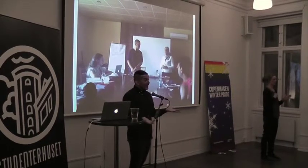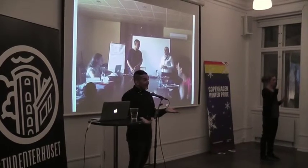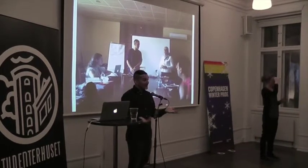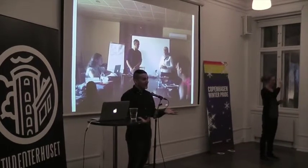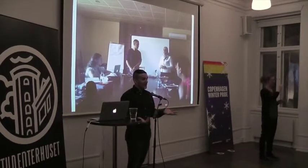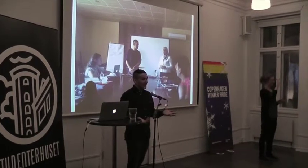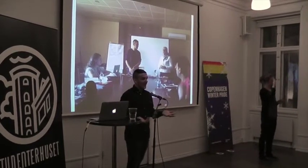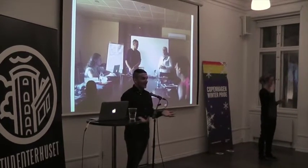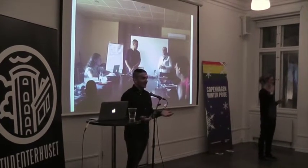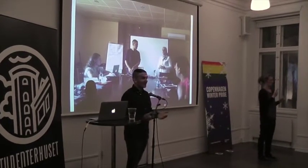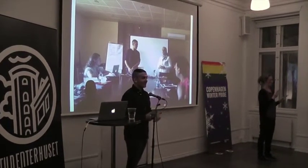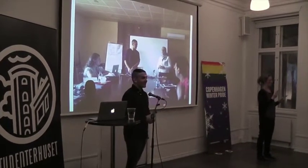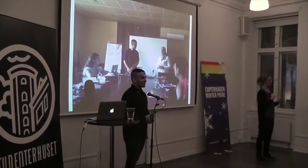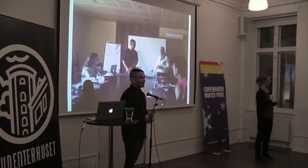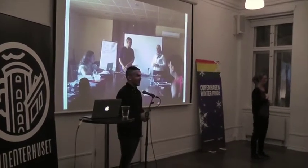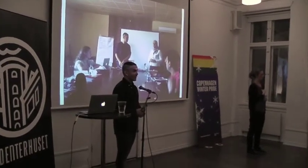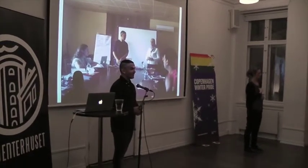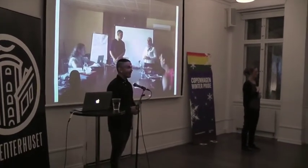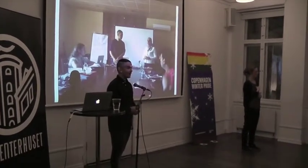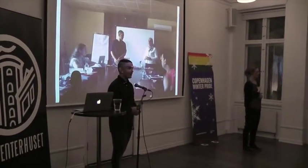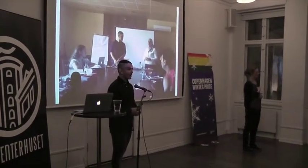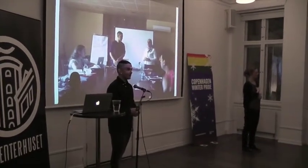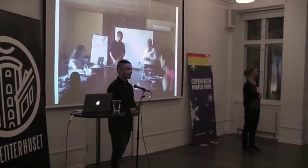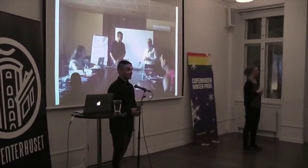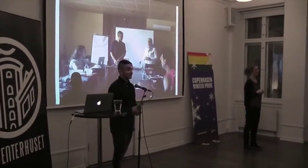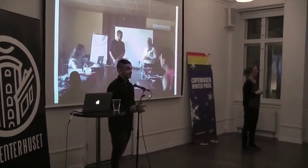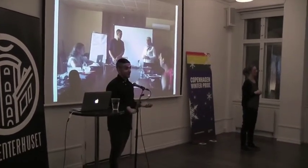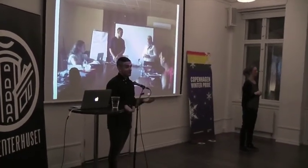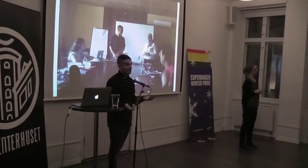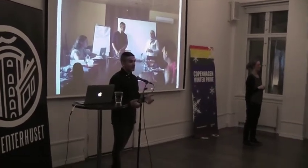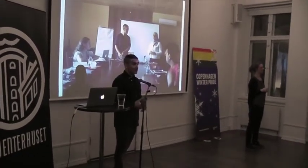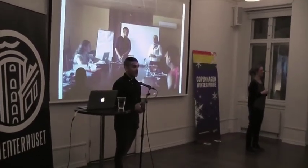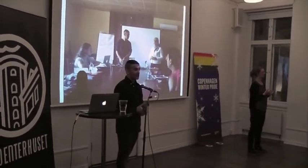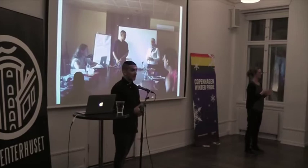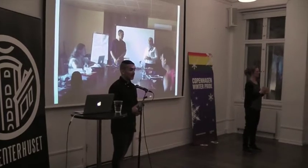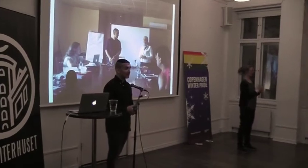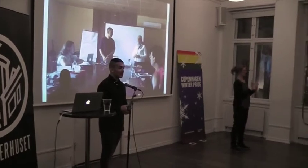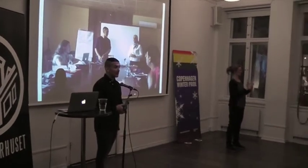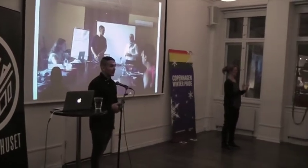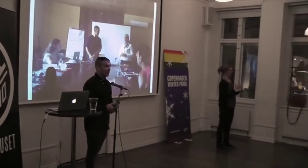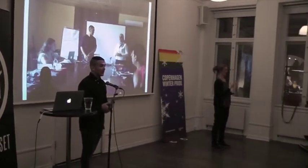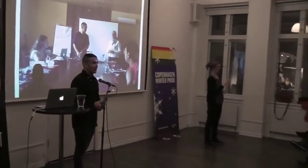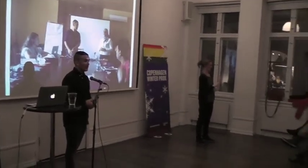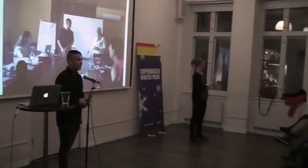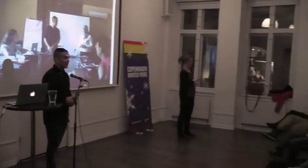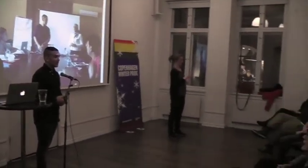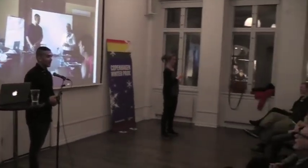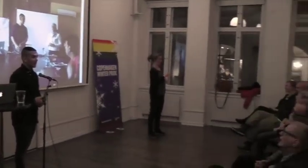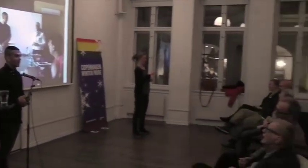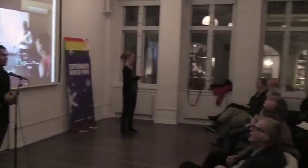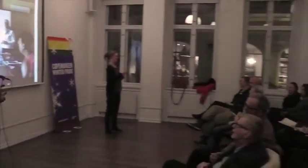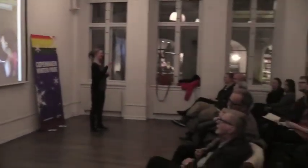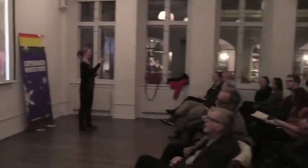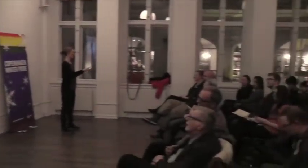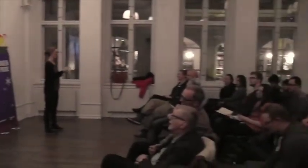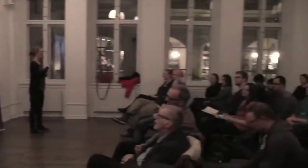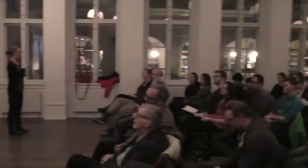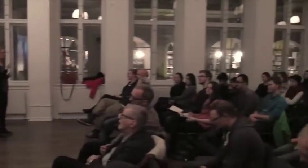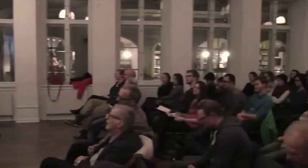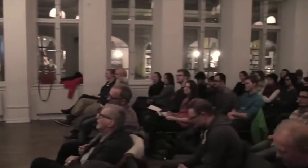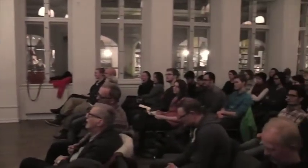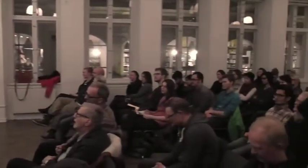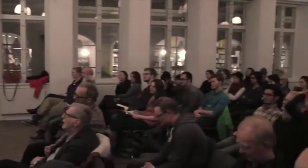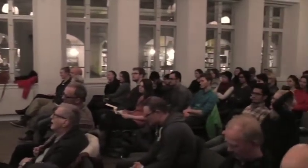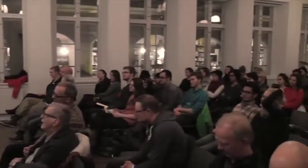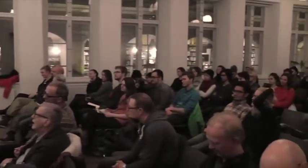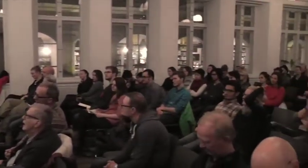It's great that she had the aha moment 60 years later. But these stories